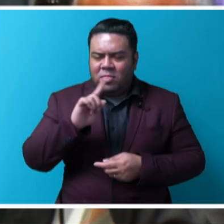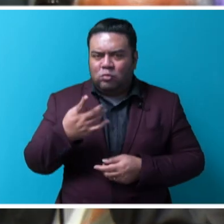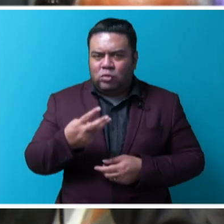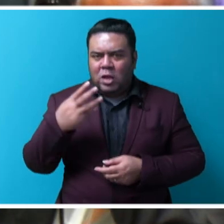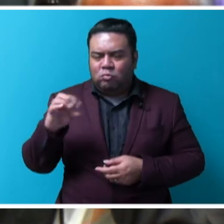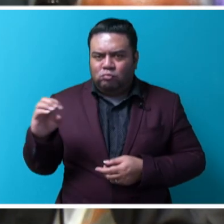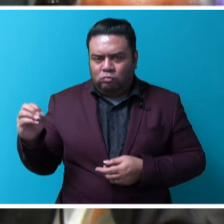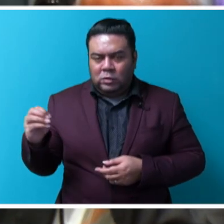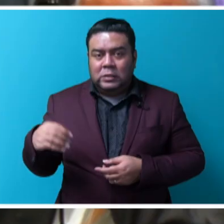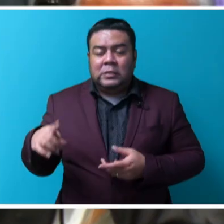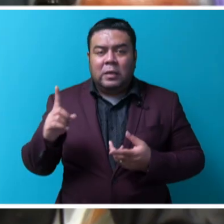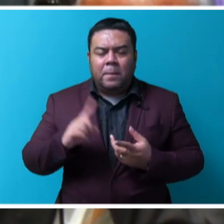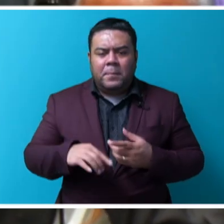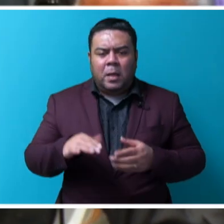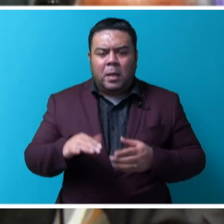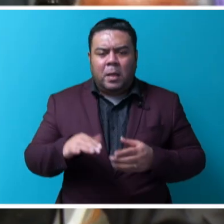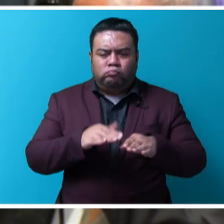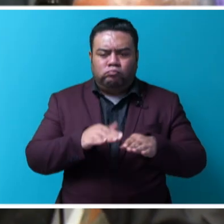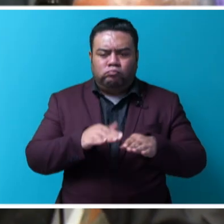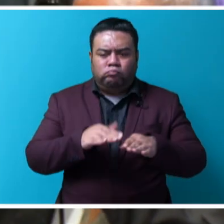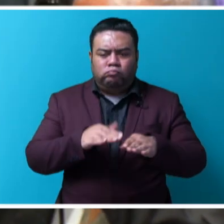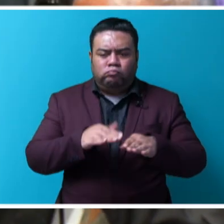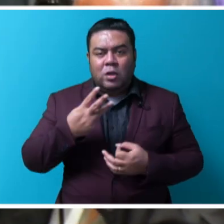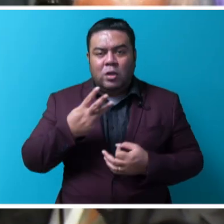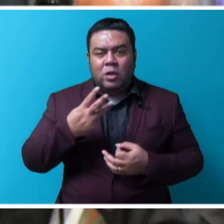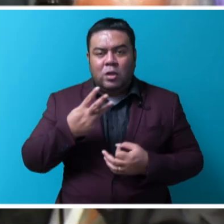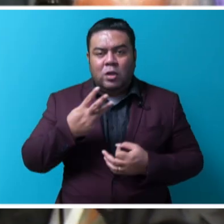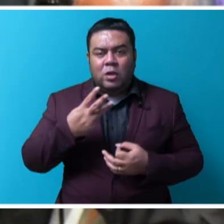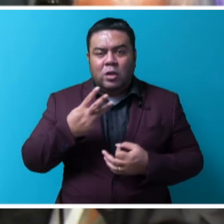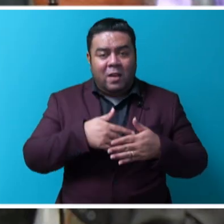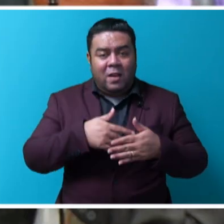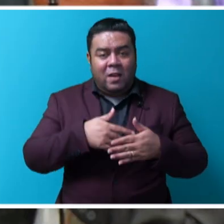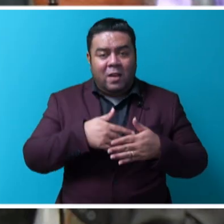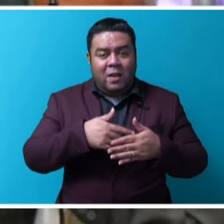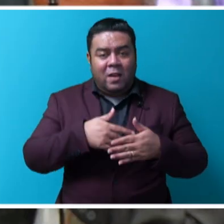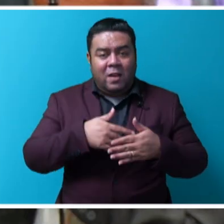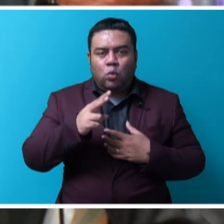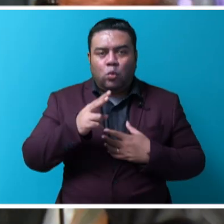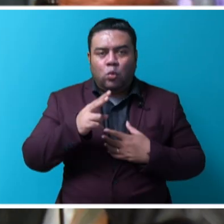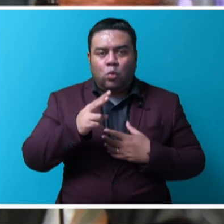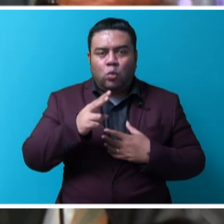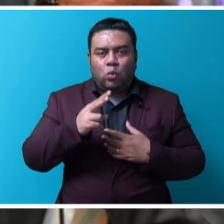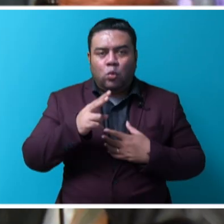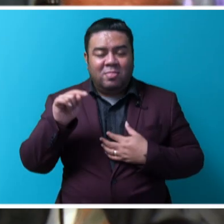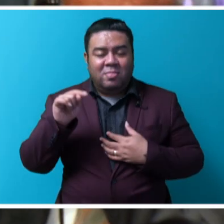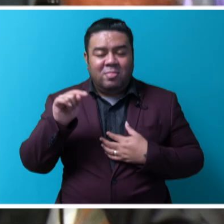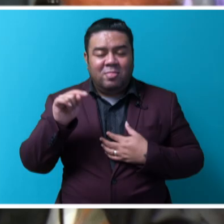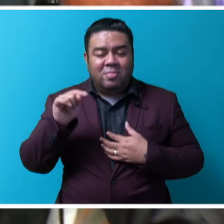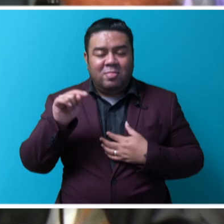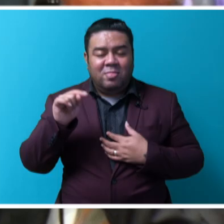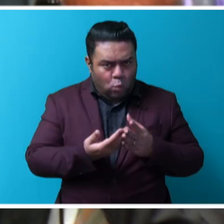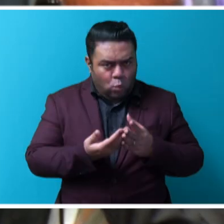time. Make sure that happens. Mr. Speaker, sir, Activity 3 relates to the core functions of Waste Management and